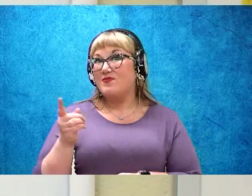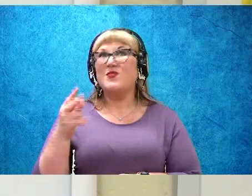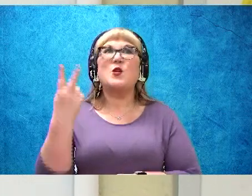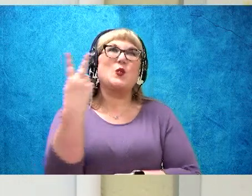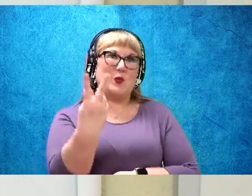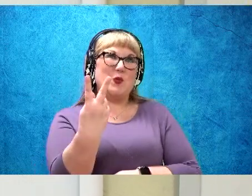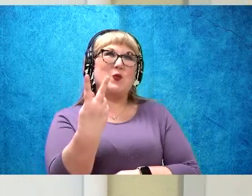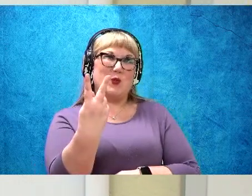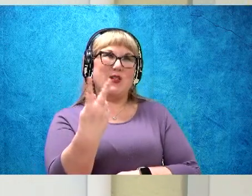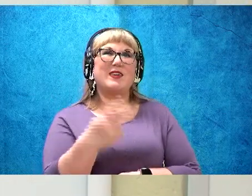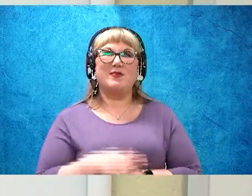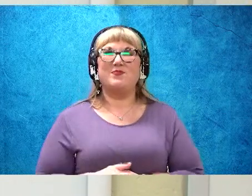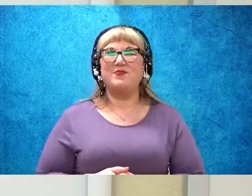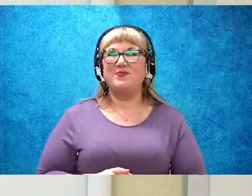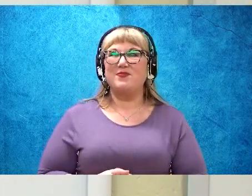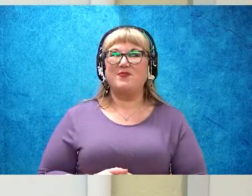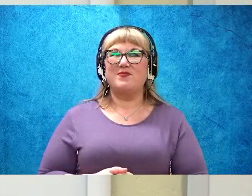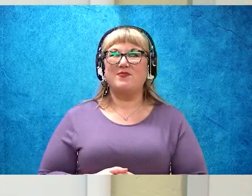2.